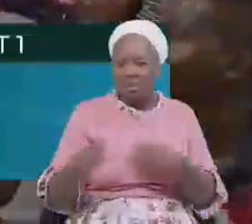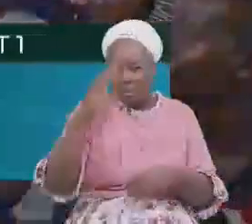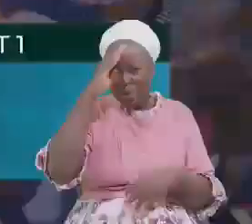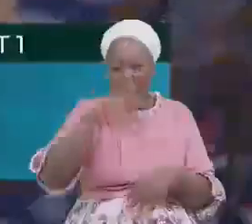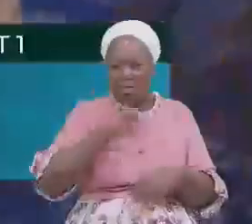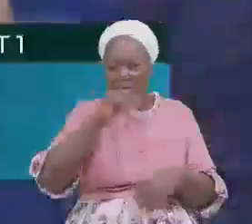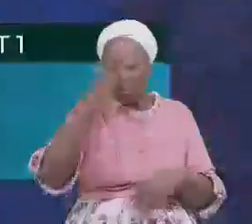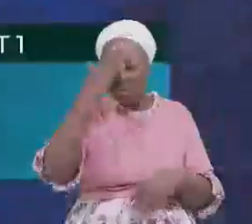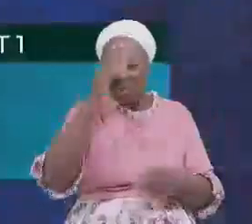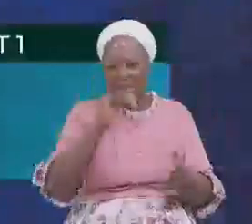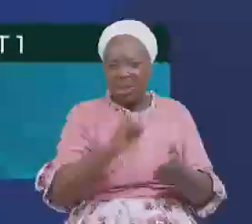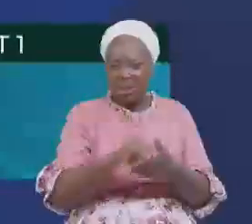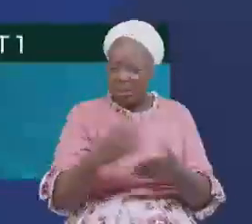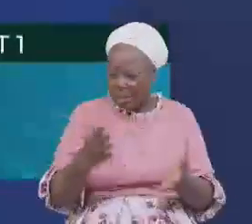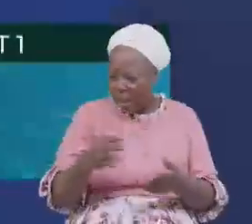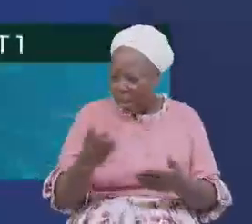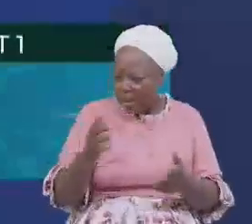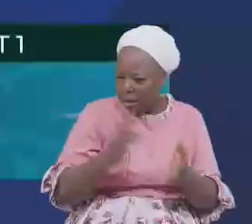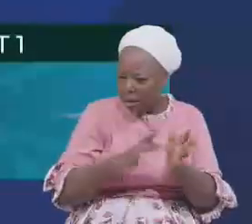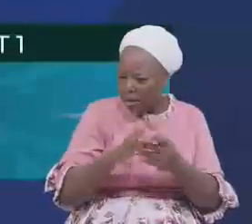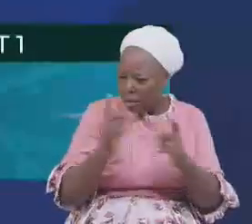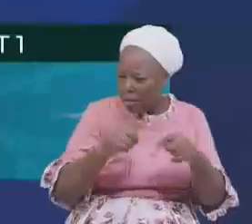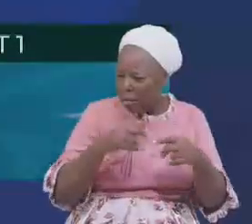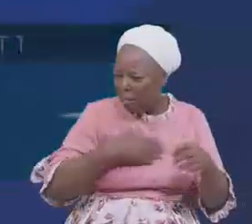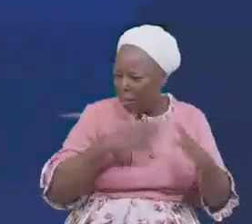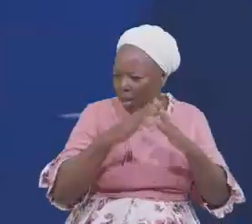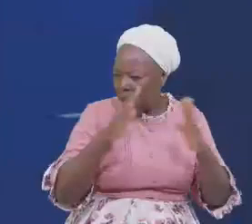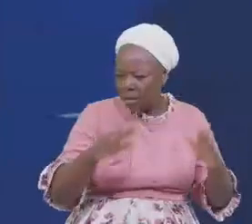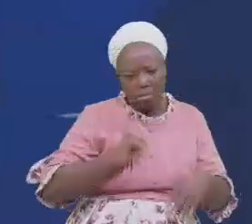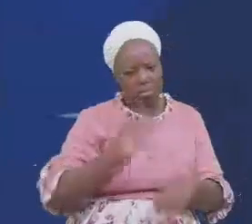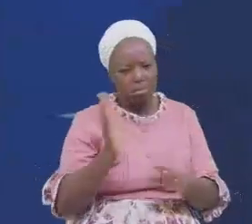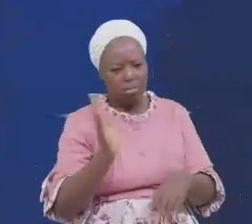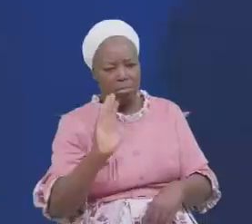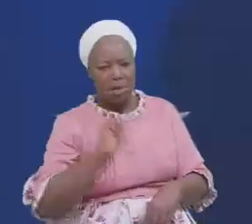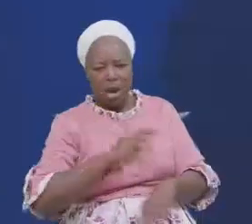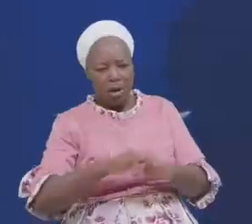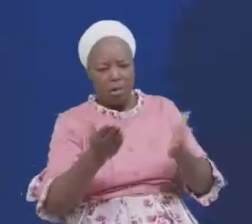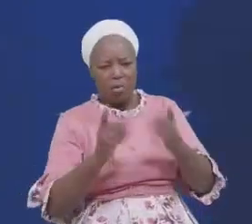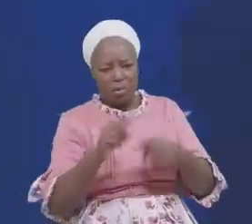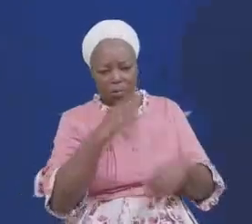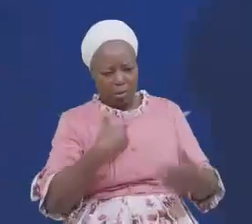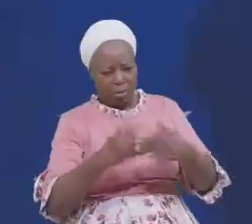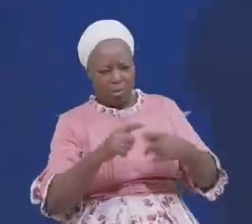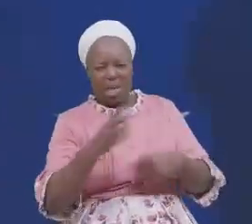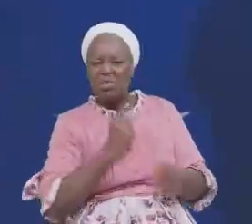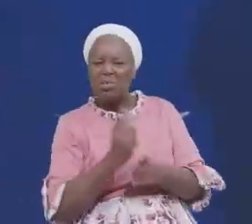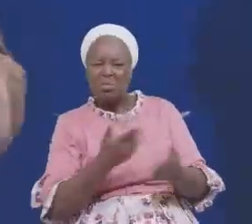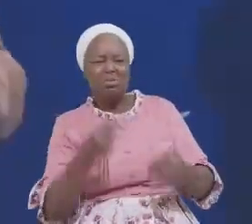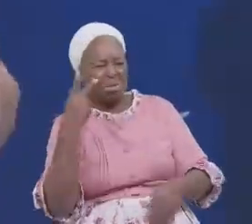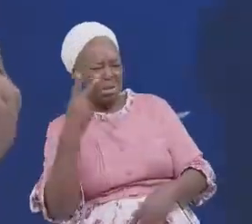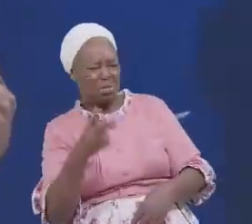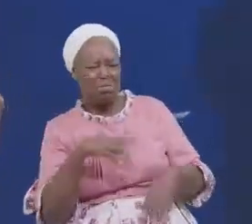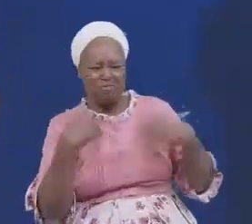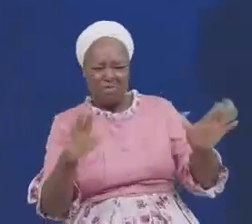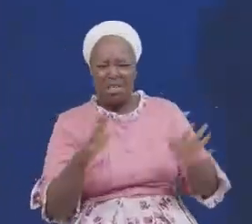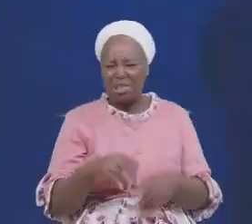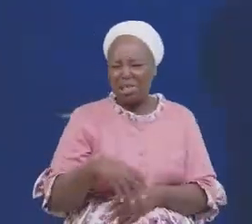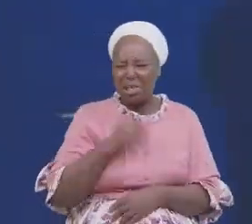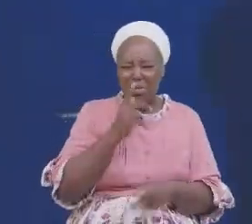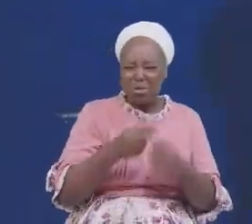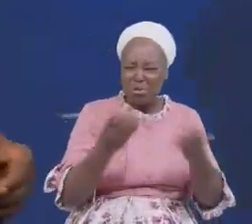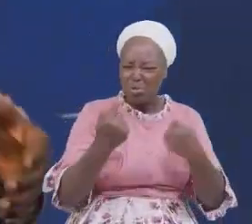come to my house. I didn't want to be that close to you or familiar. I just wanted to see you as we were passing. He didn't say